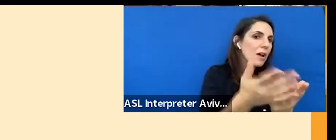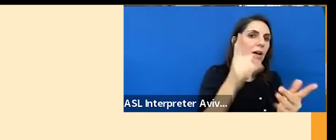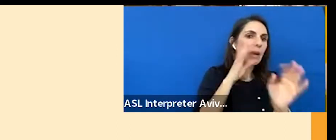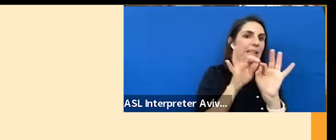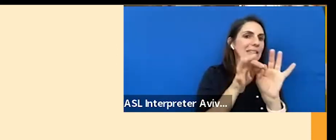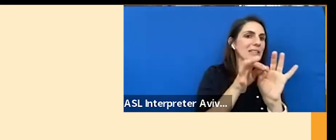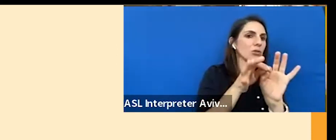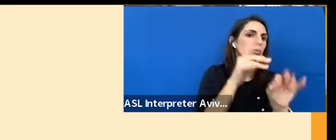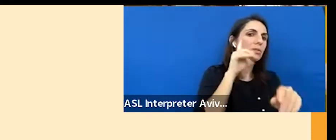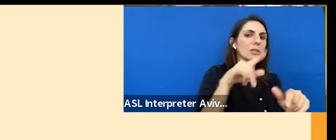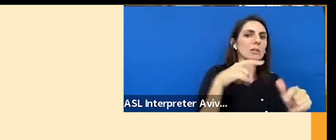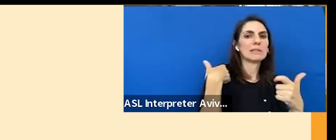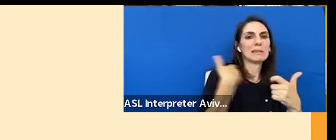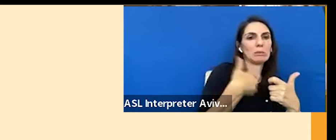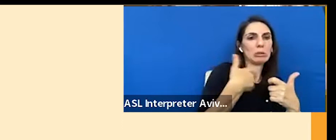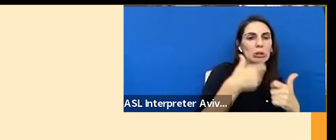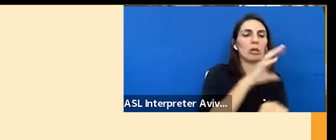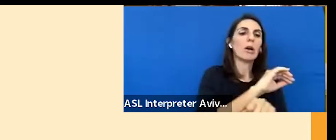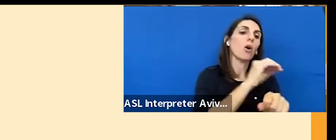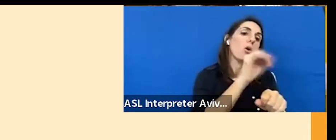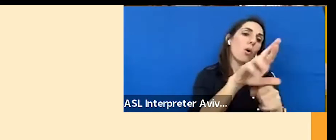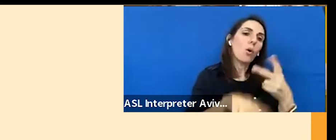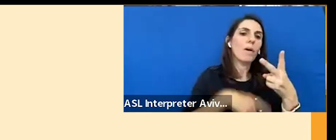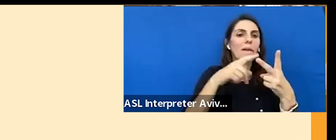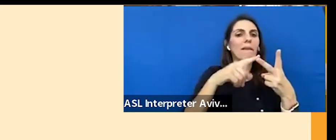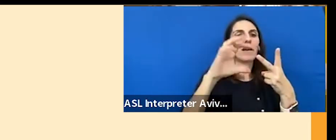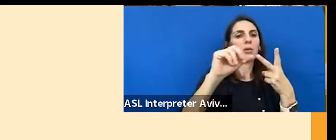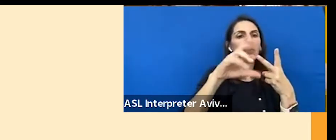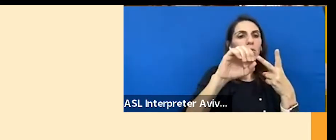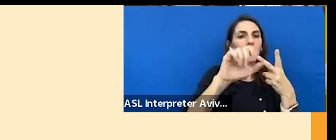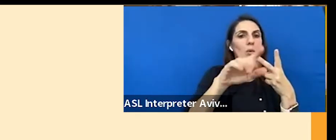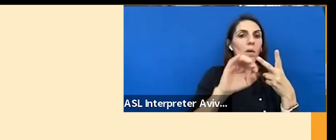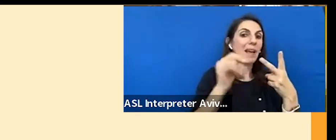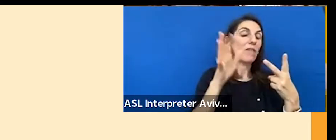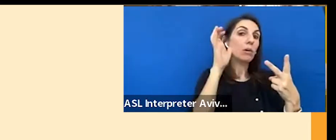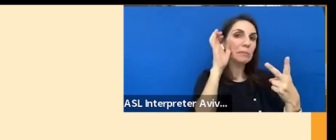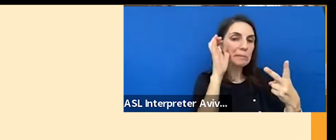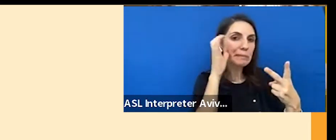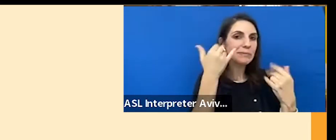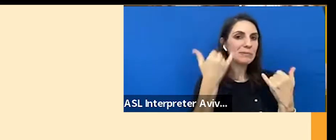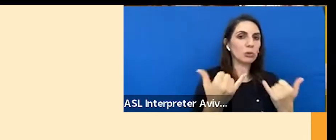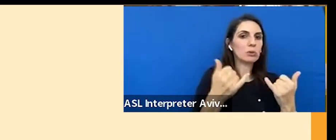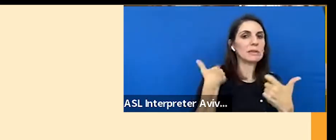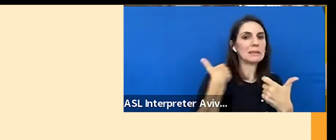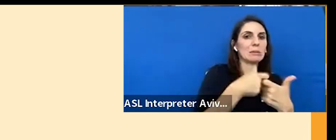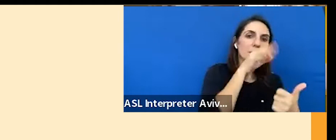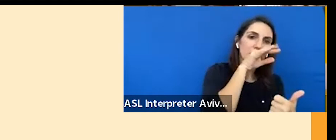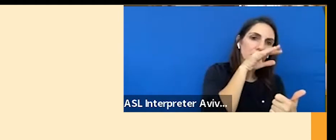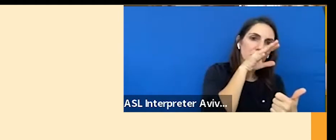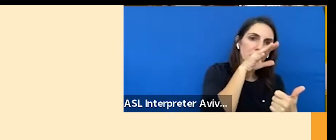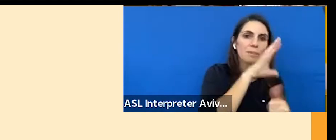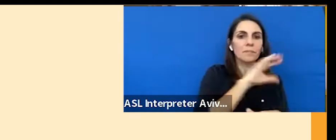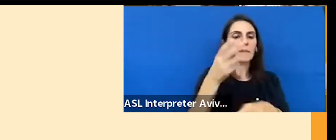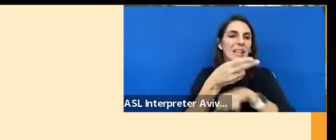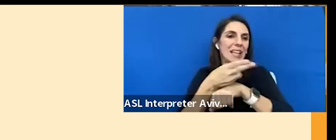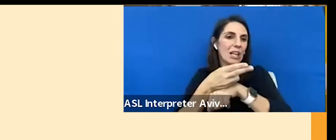in Spanish and in Creole. If you would like to listen to today's interpretation in Spanish or in Creole and you are joining